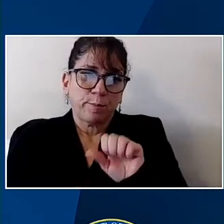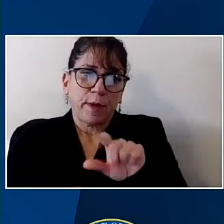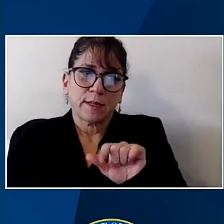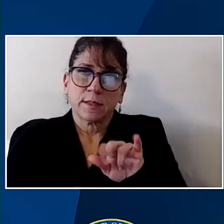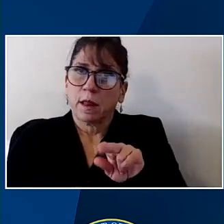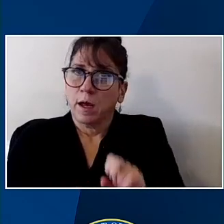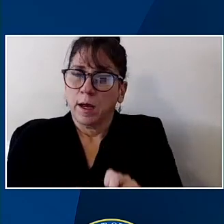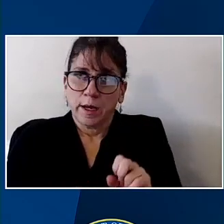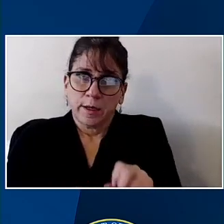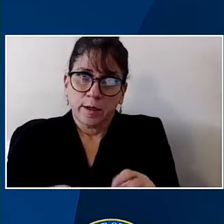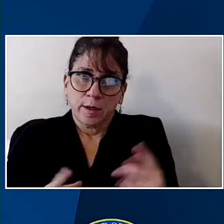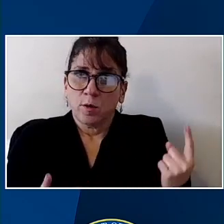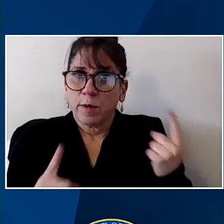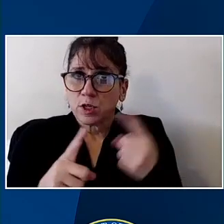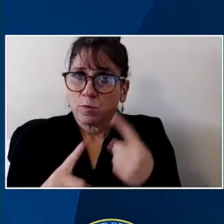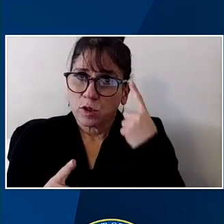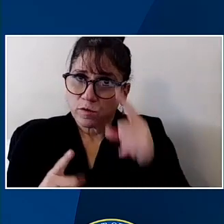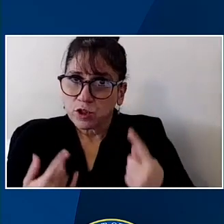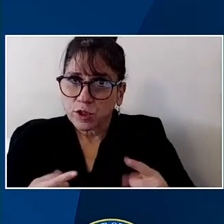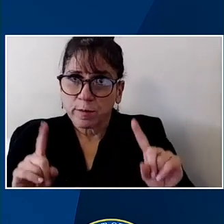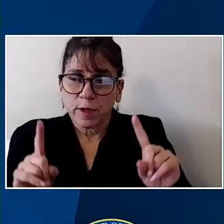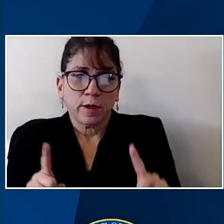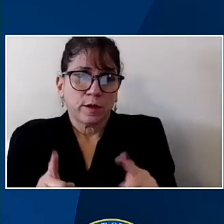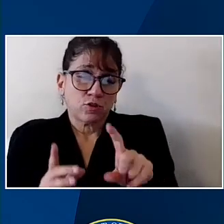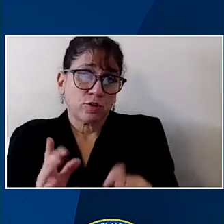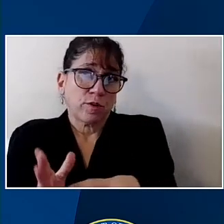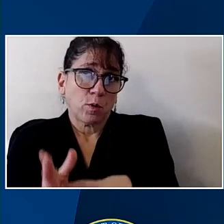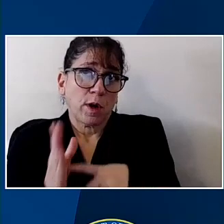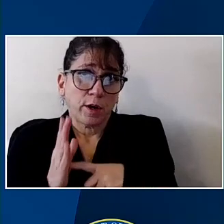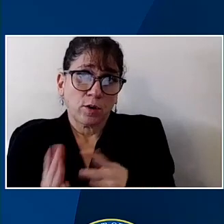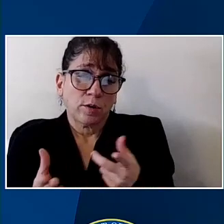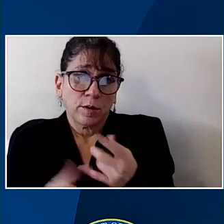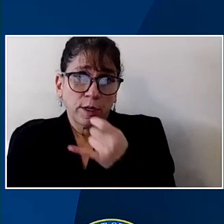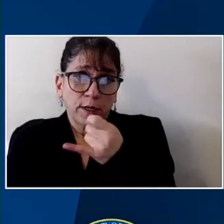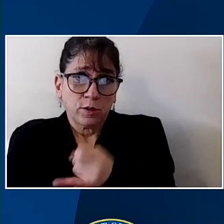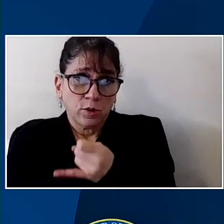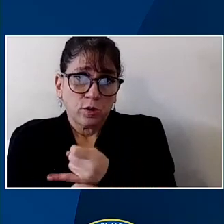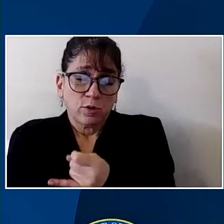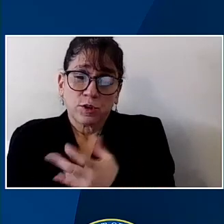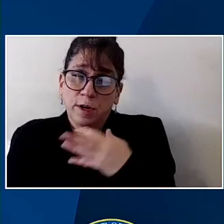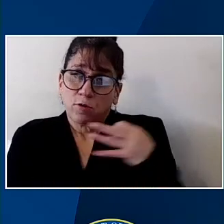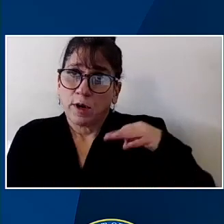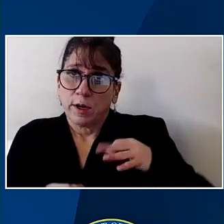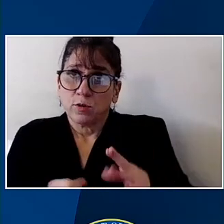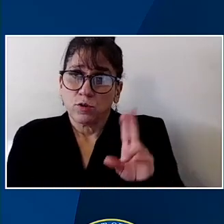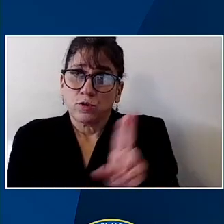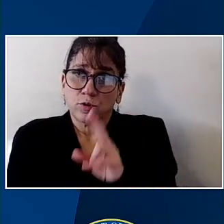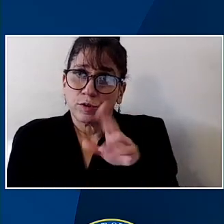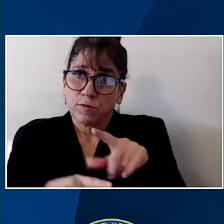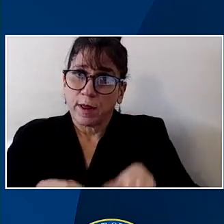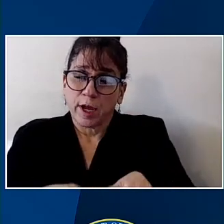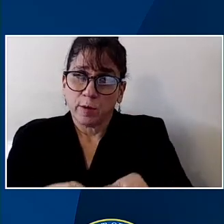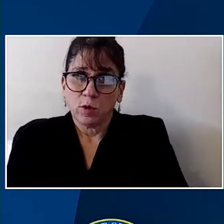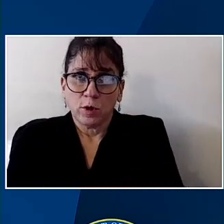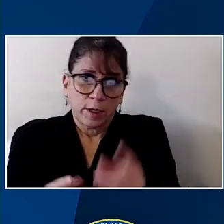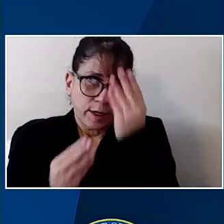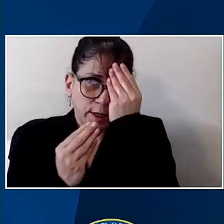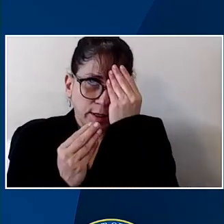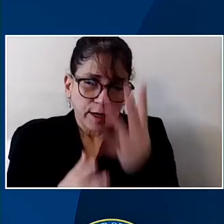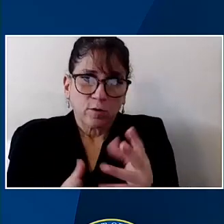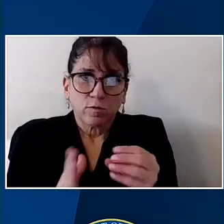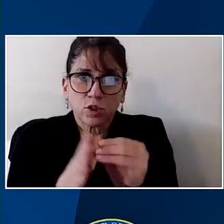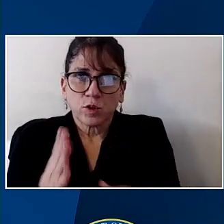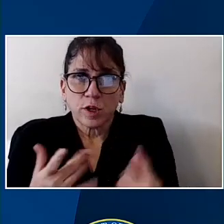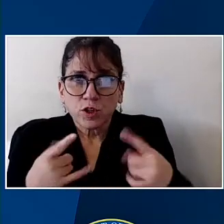The department must also require that accreditors and institutions use and report reliable data from student achievement metrics